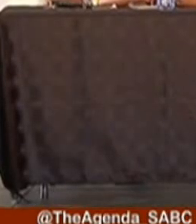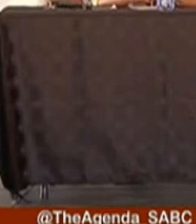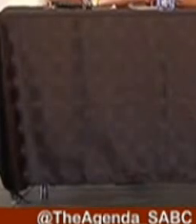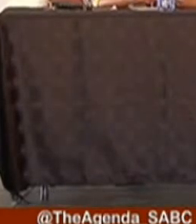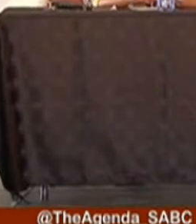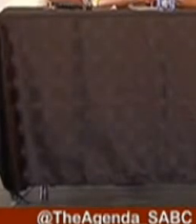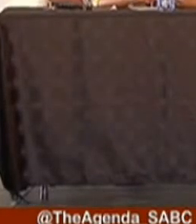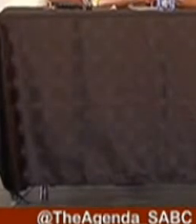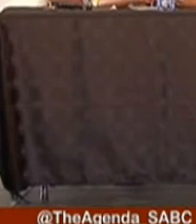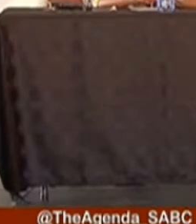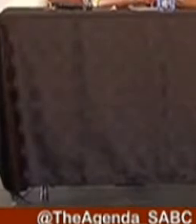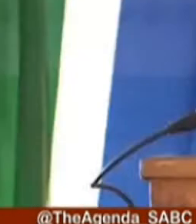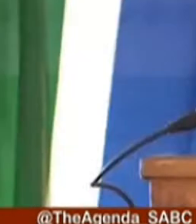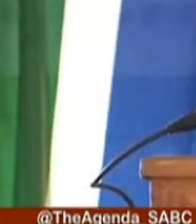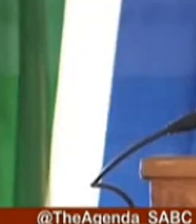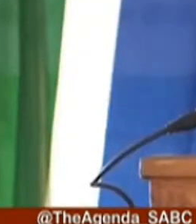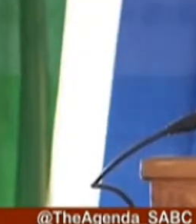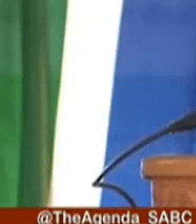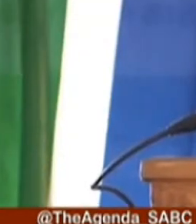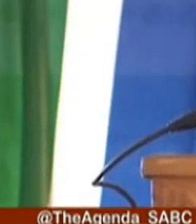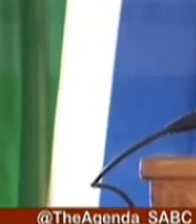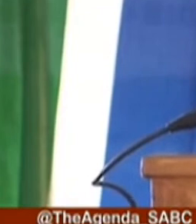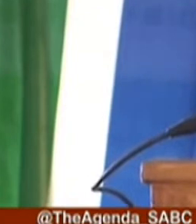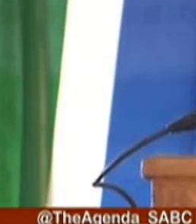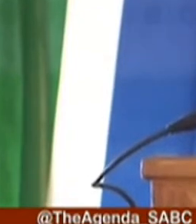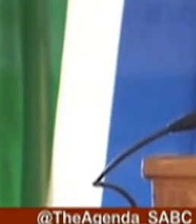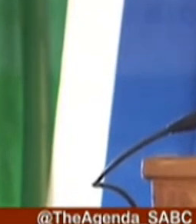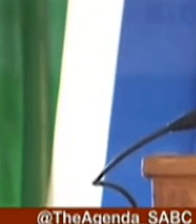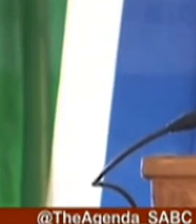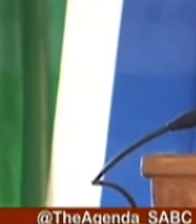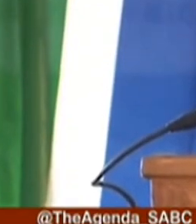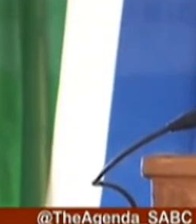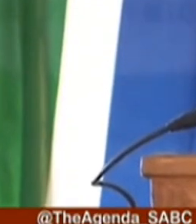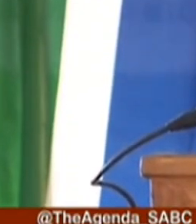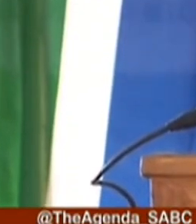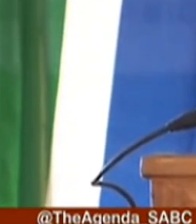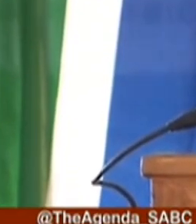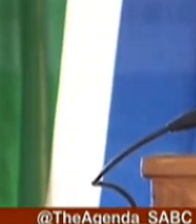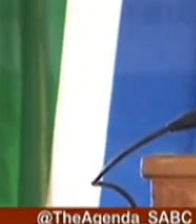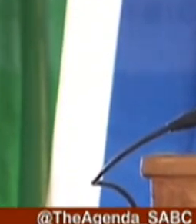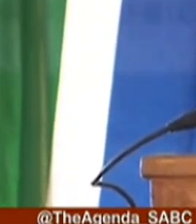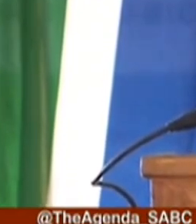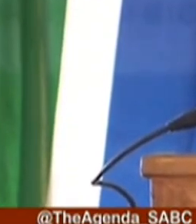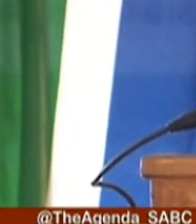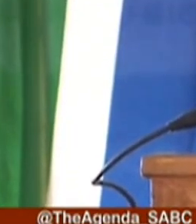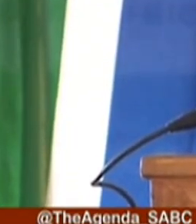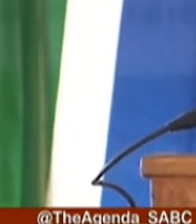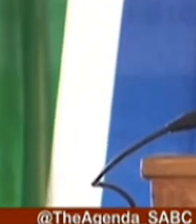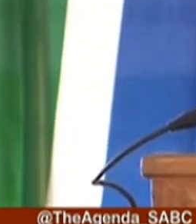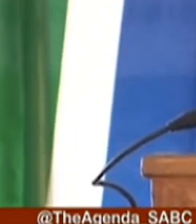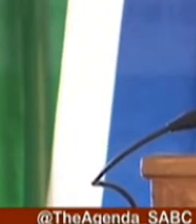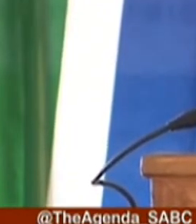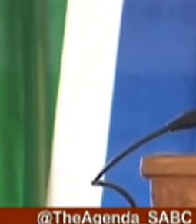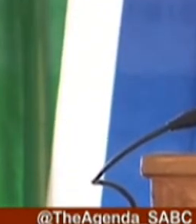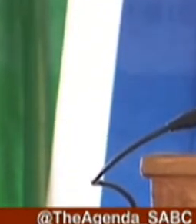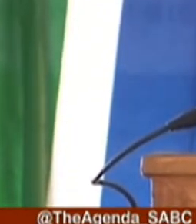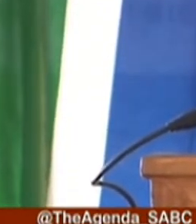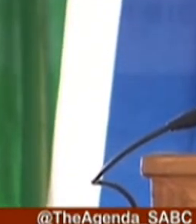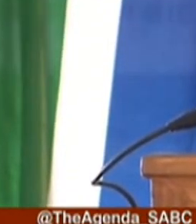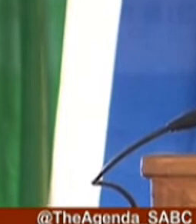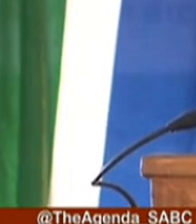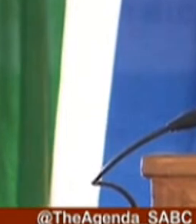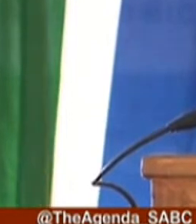Are they not trying to discredit and delegitimize state institutions and even try to turn society at large against the